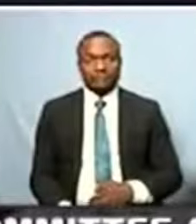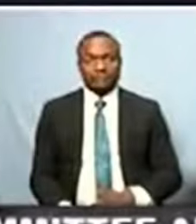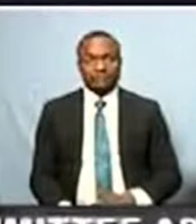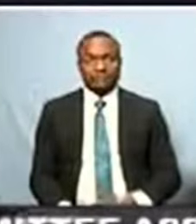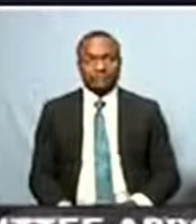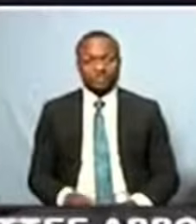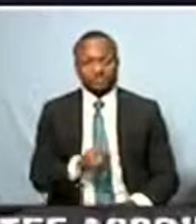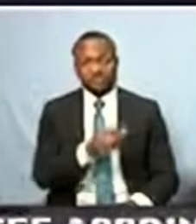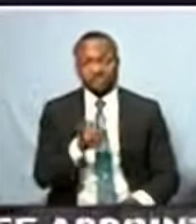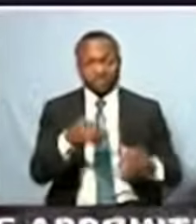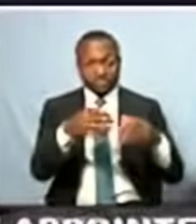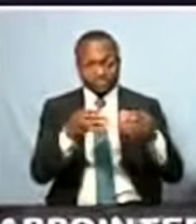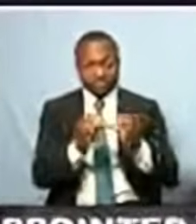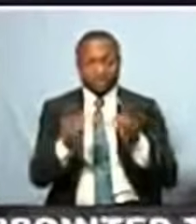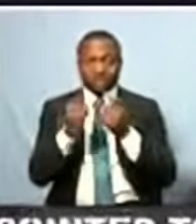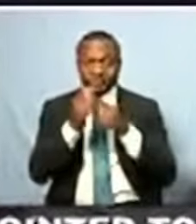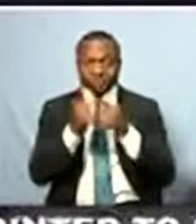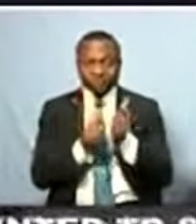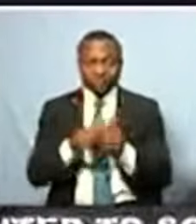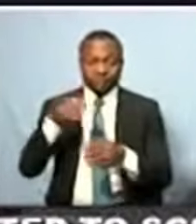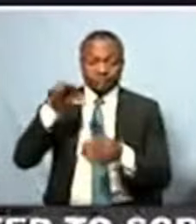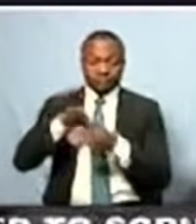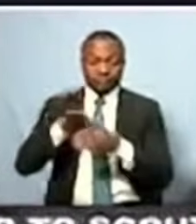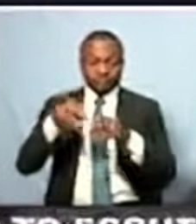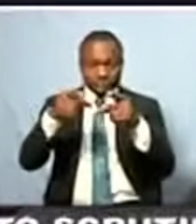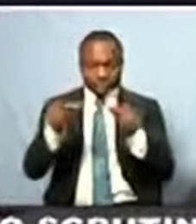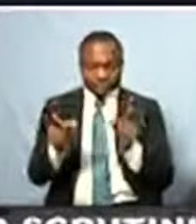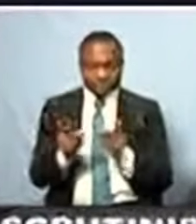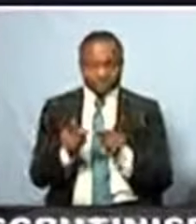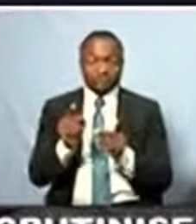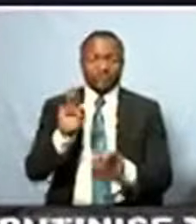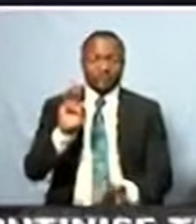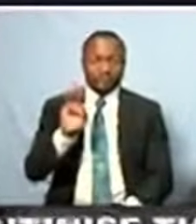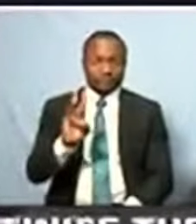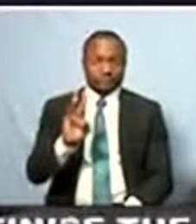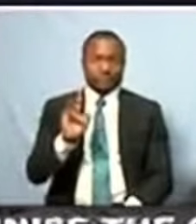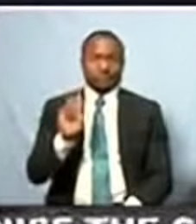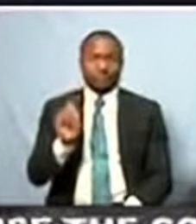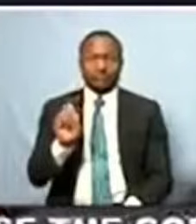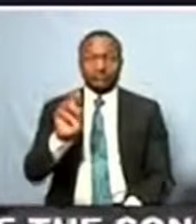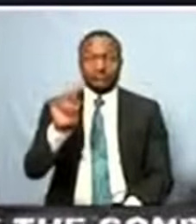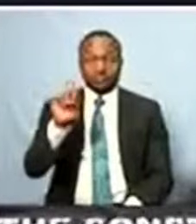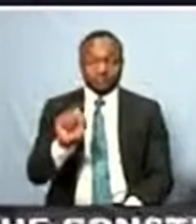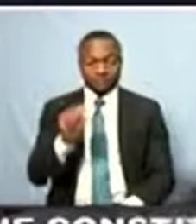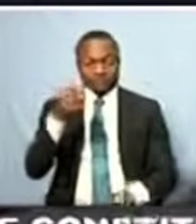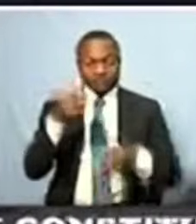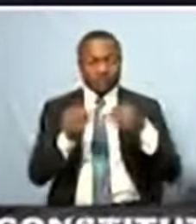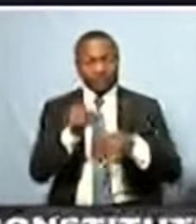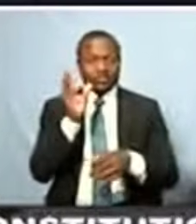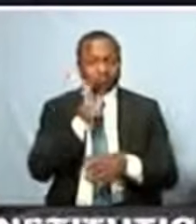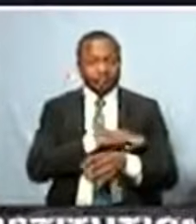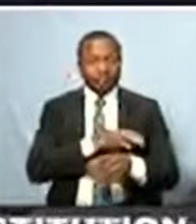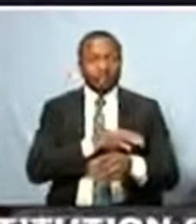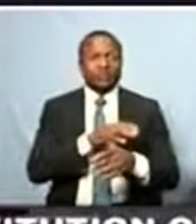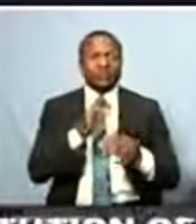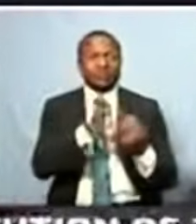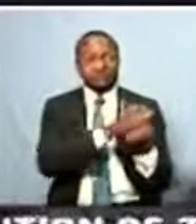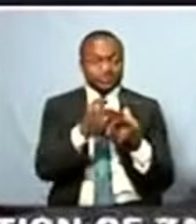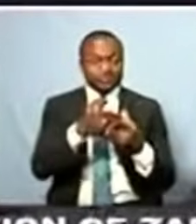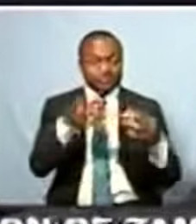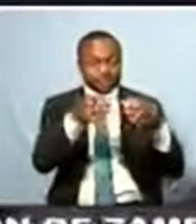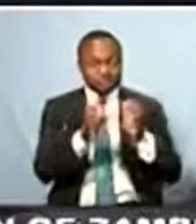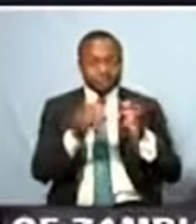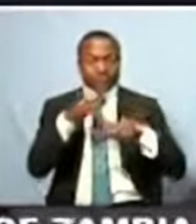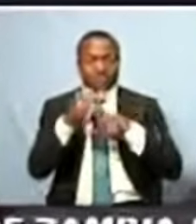believe. So you're talking about polling station and wards. So if you've delimited constituencies, it means you've